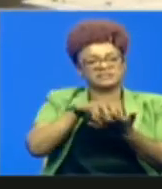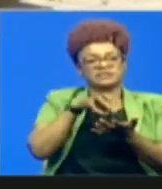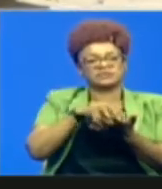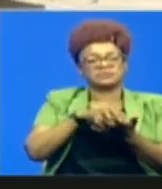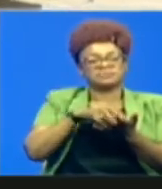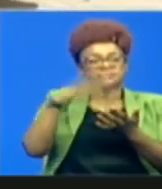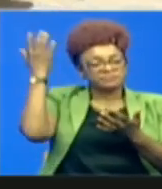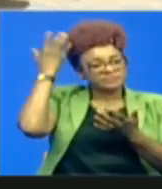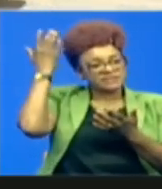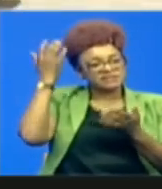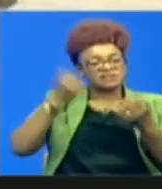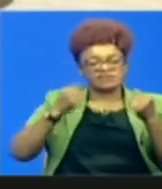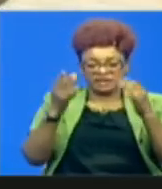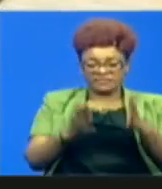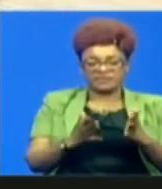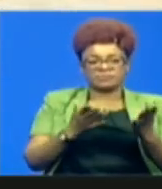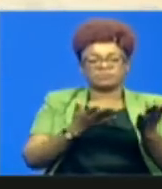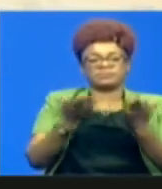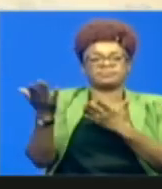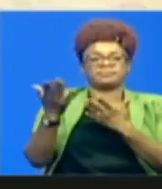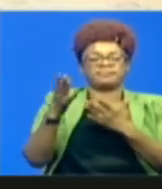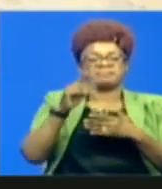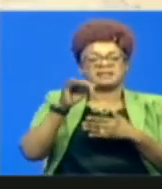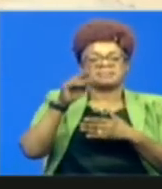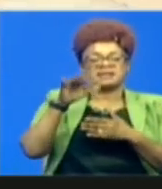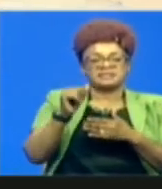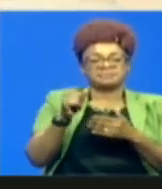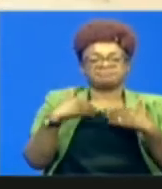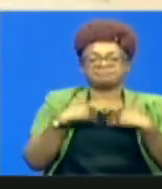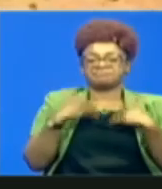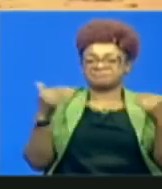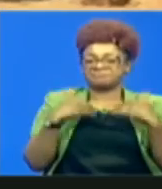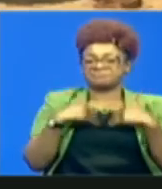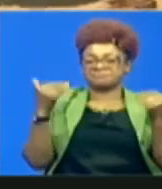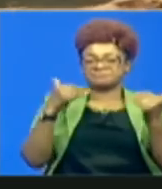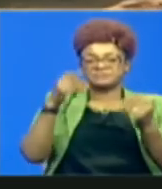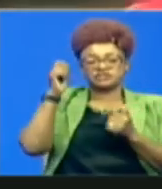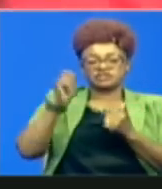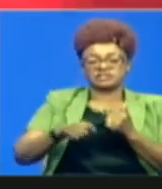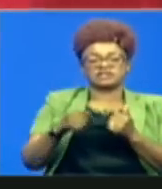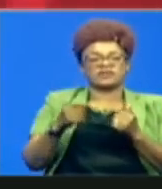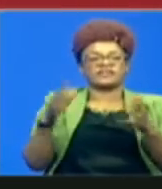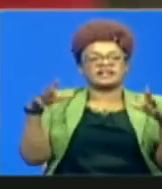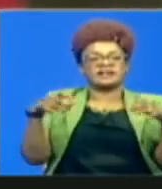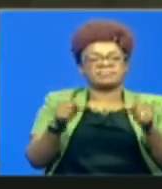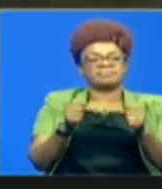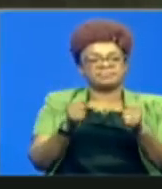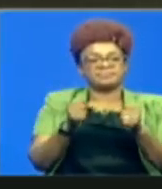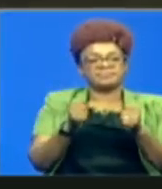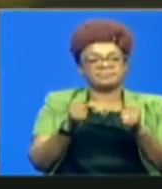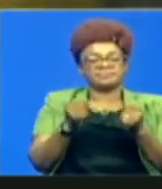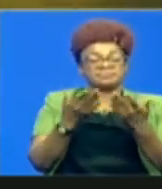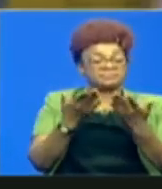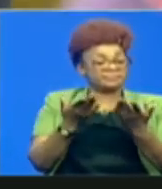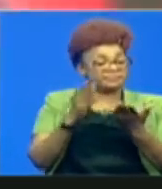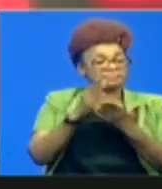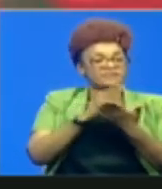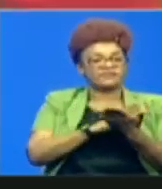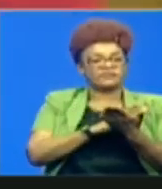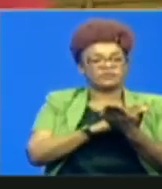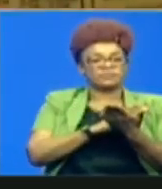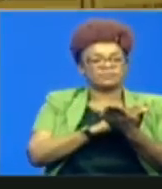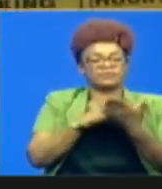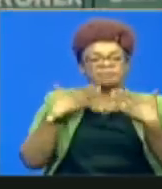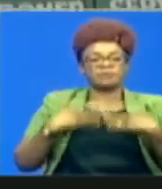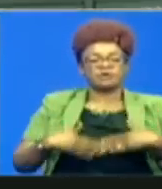taxi driver was arraigned at Milimani, where he denied charges of kidnap. This was before the deceased's body